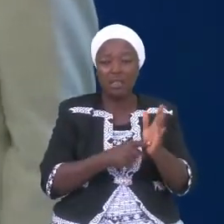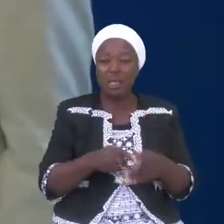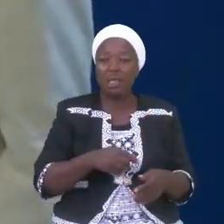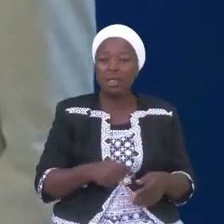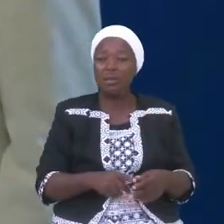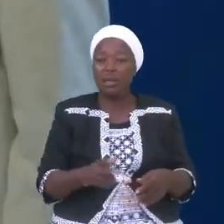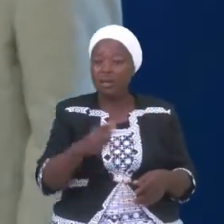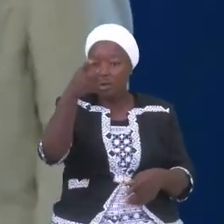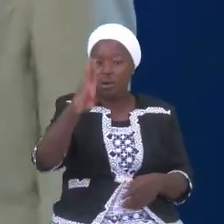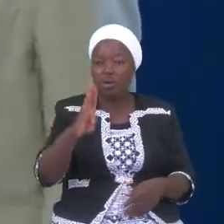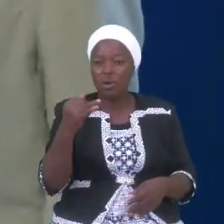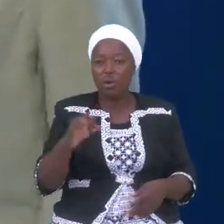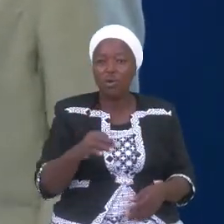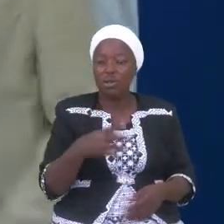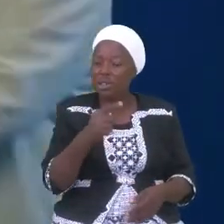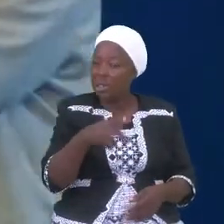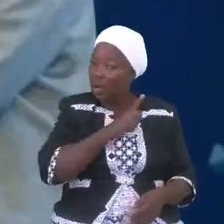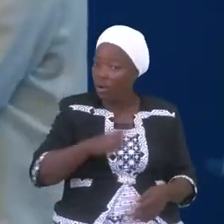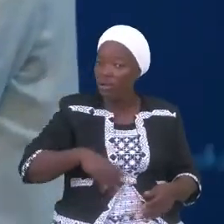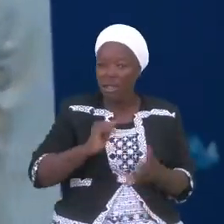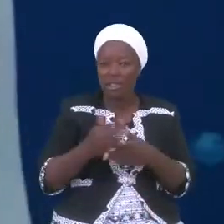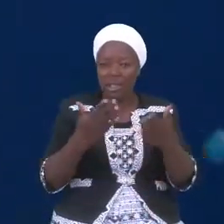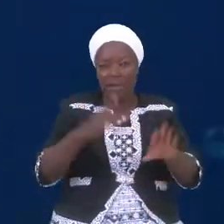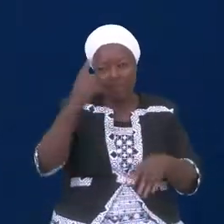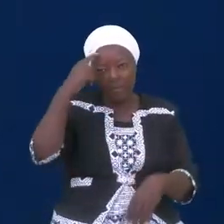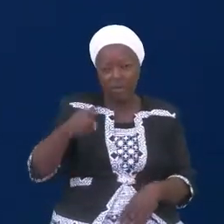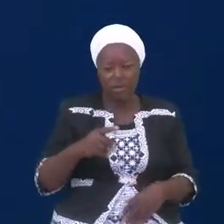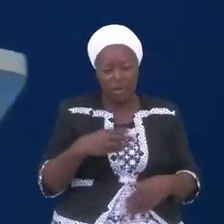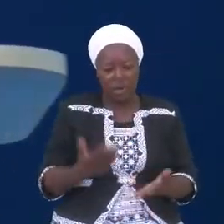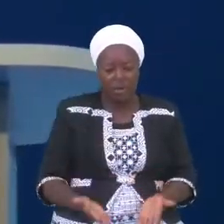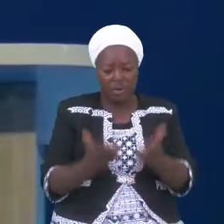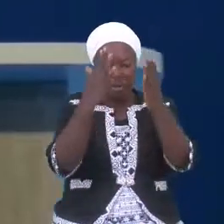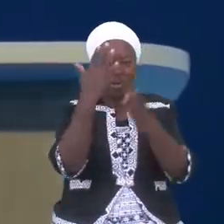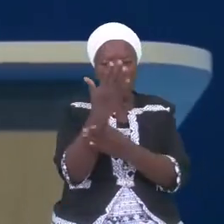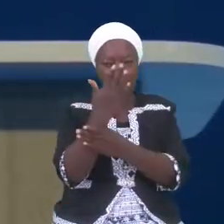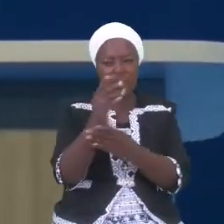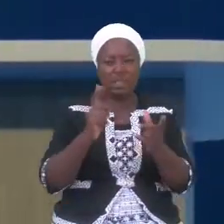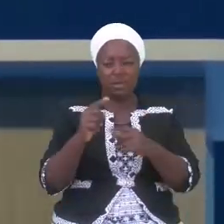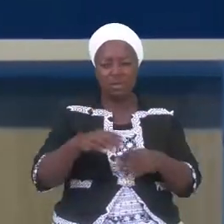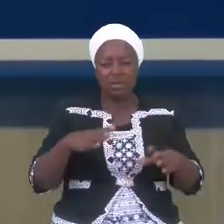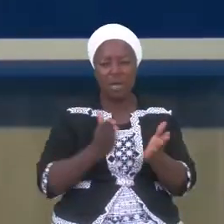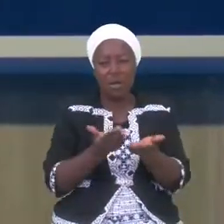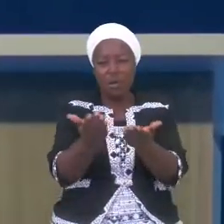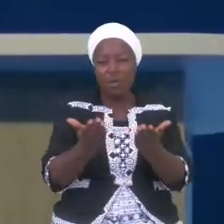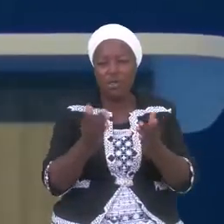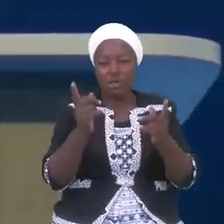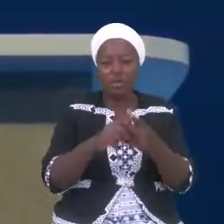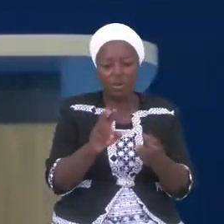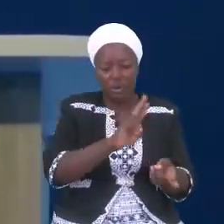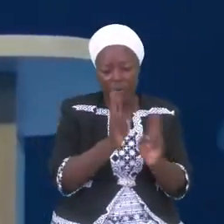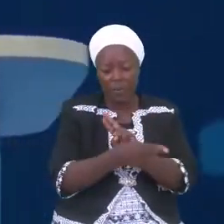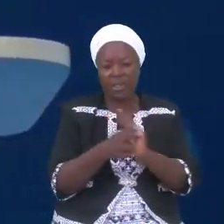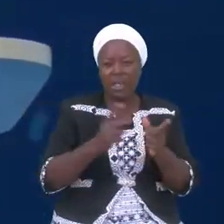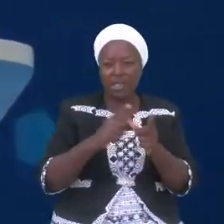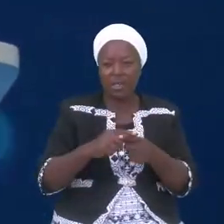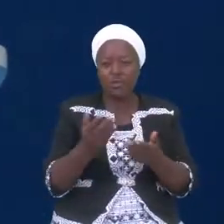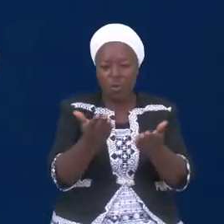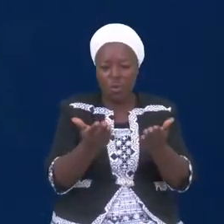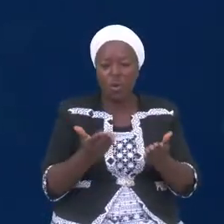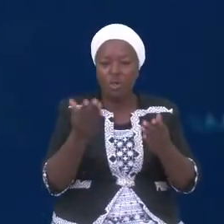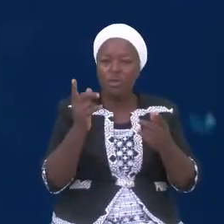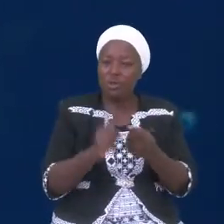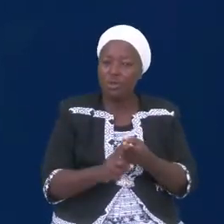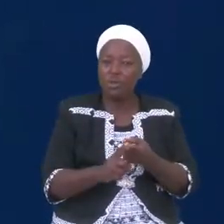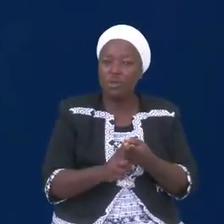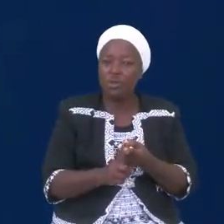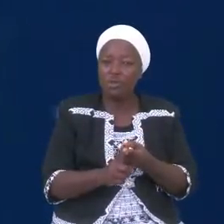you, raise up your hand. You're willing to repent, you're willing to turn, and you're willing that the grace of